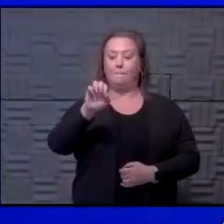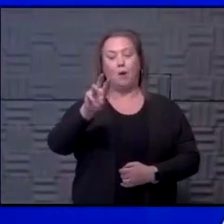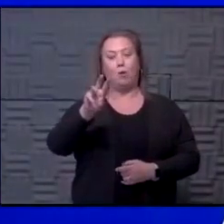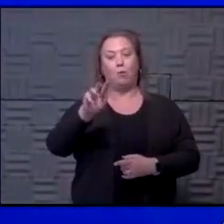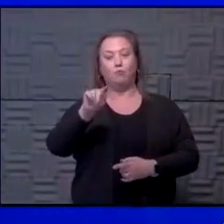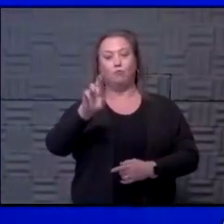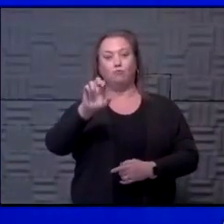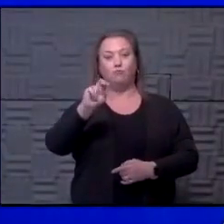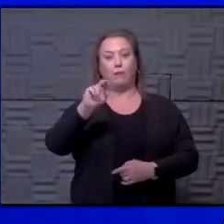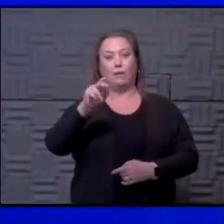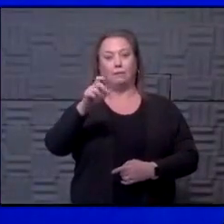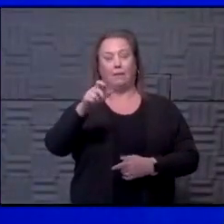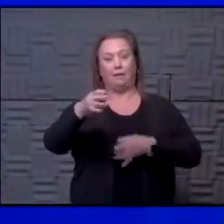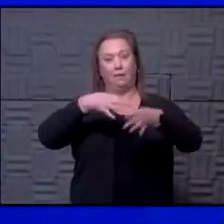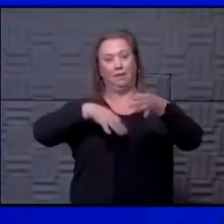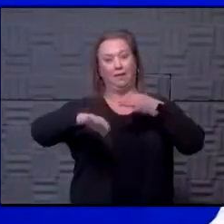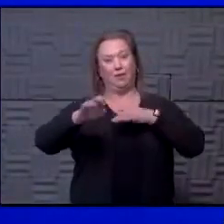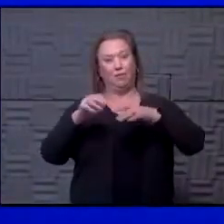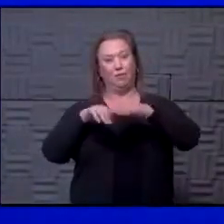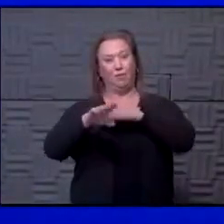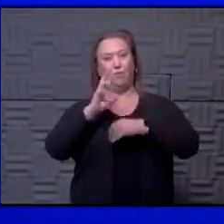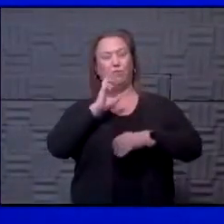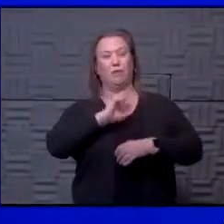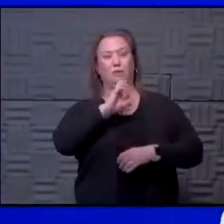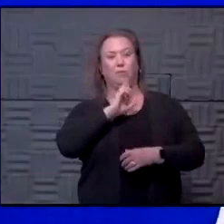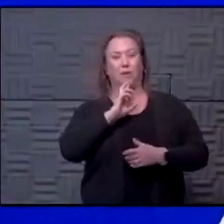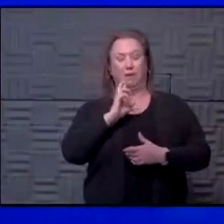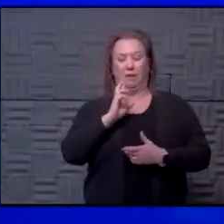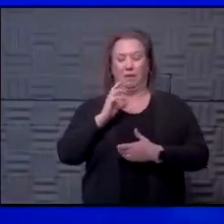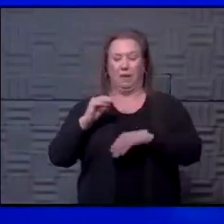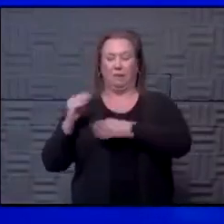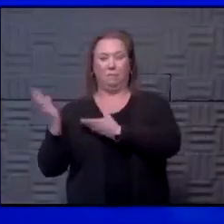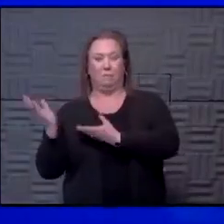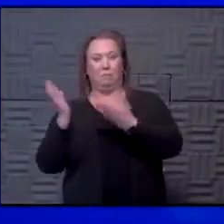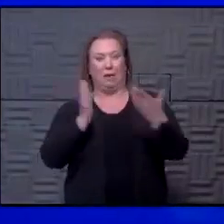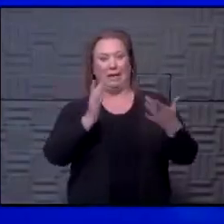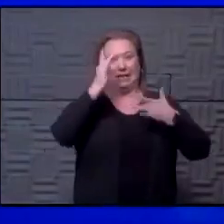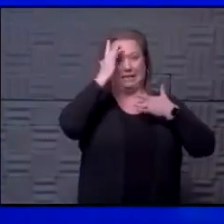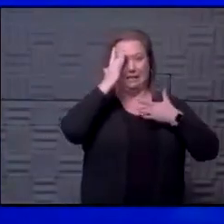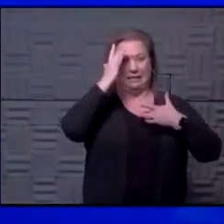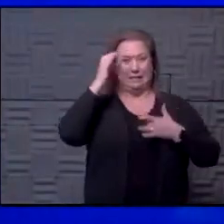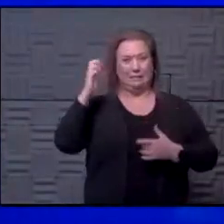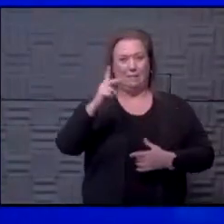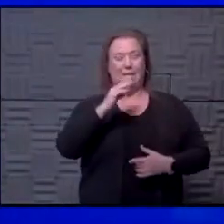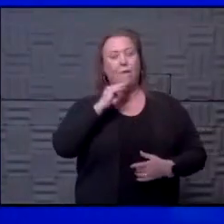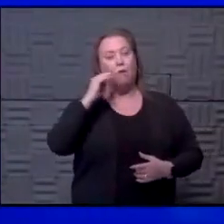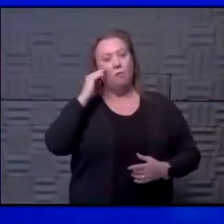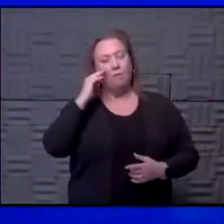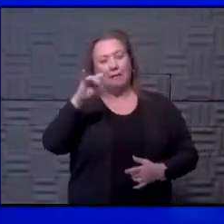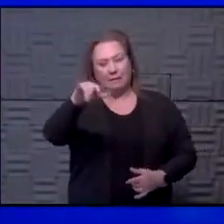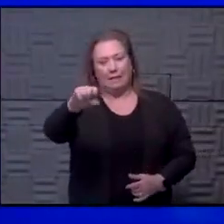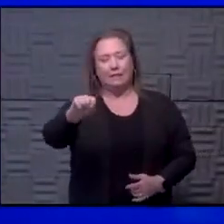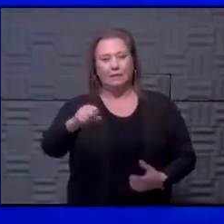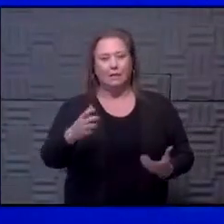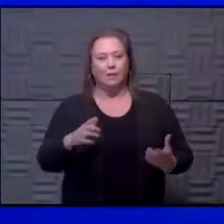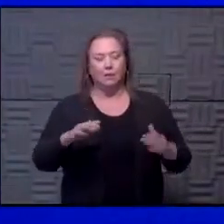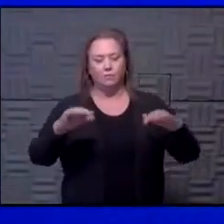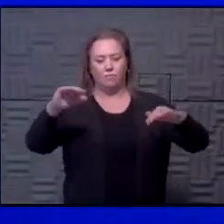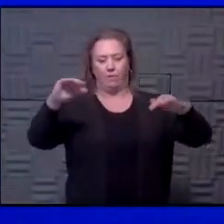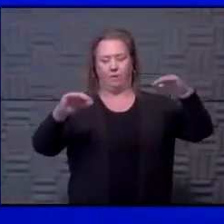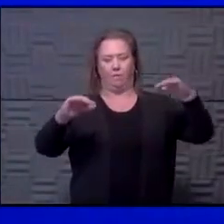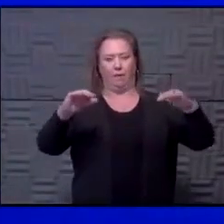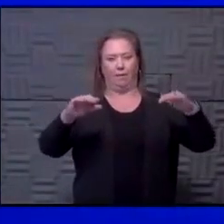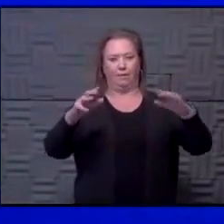your mom or dad just got transplanted, can you go to a restaurant and have to worry about bringing something back to your mom and dad? Yeah, you got to really be thinking about that. So